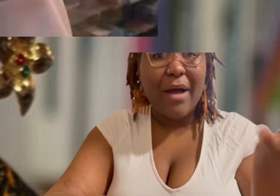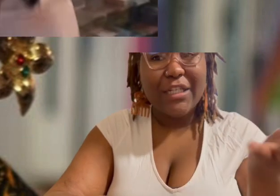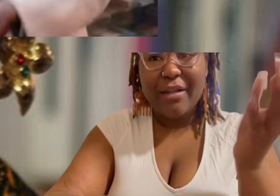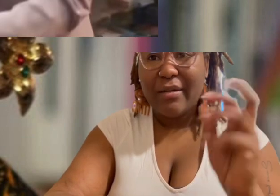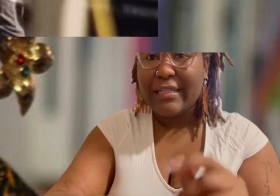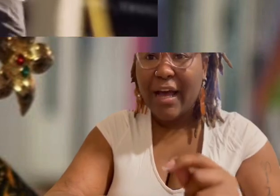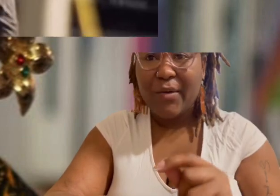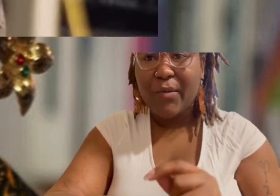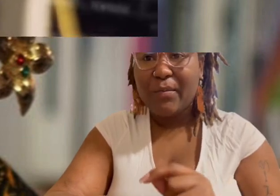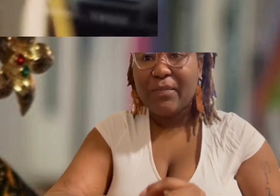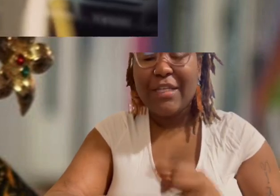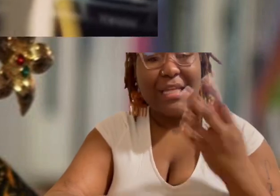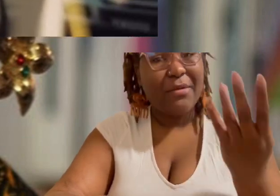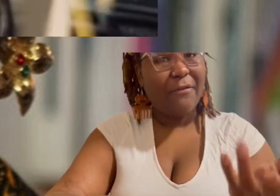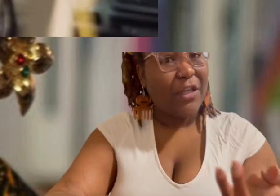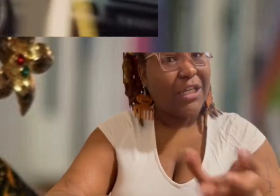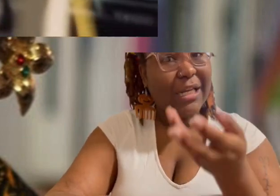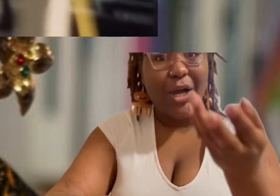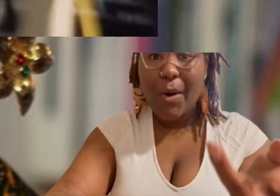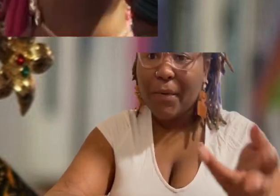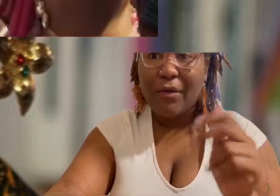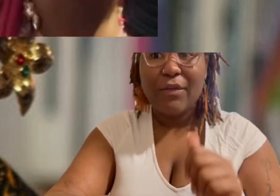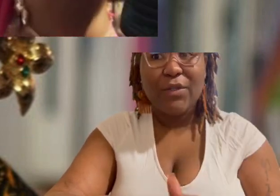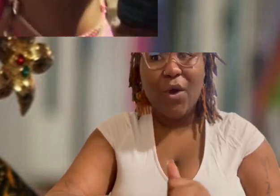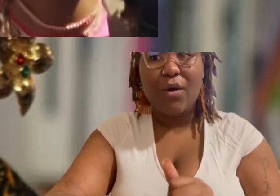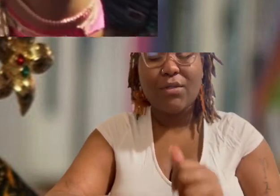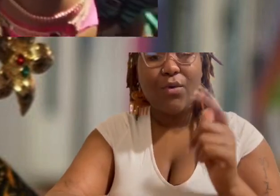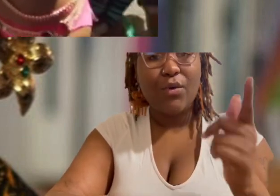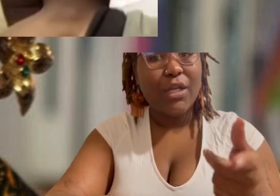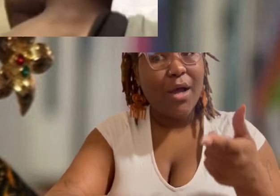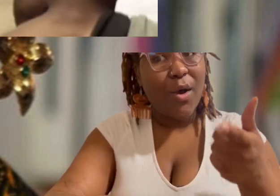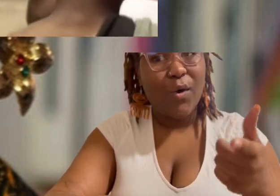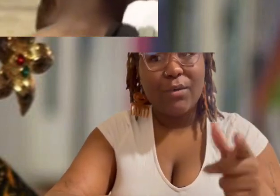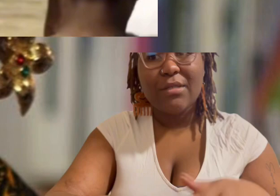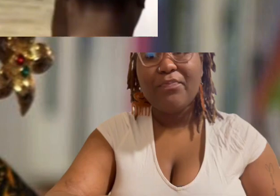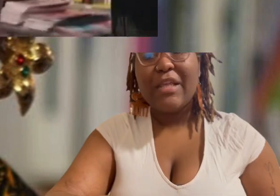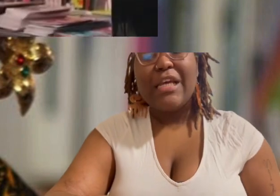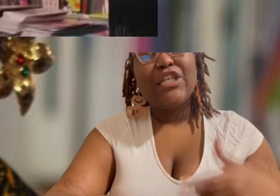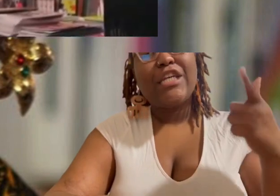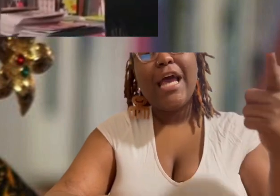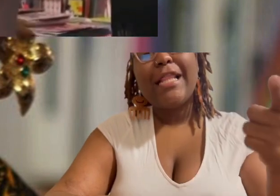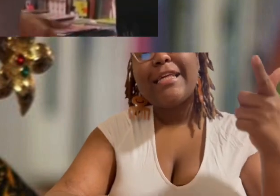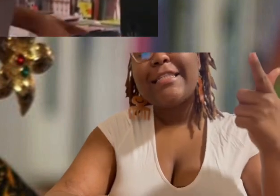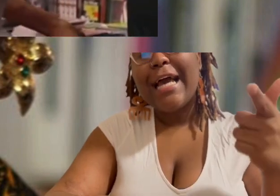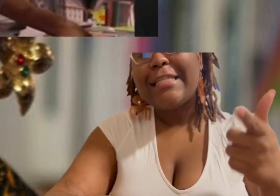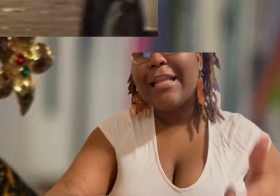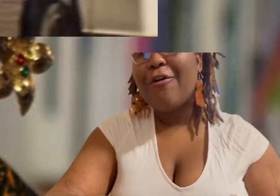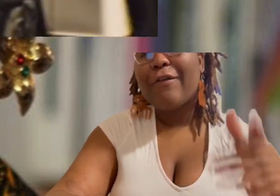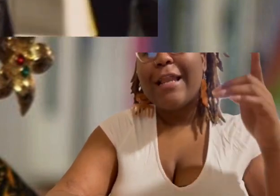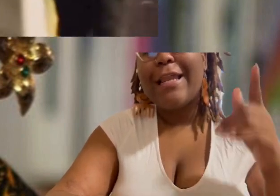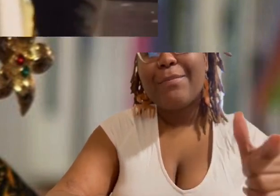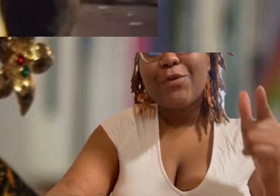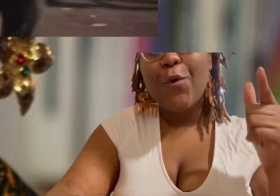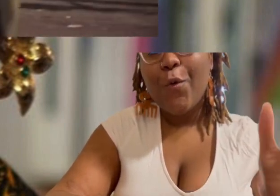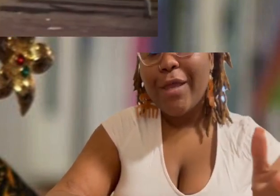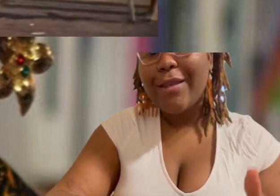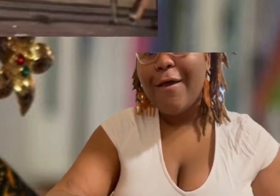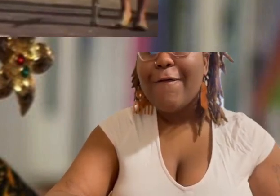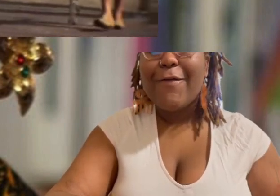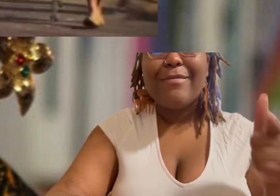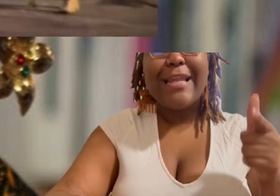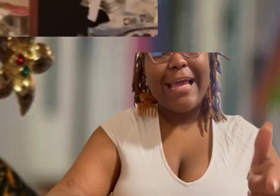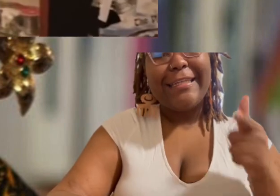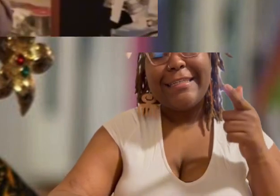work with Marshall Montano. She has been featured in a couple of his songs, so go check her out. She held the title of Calypso